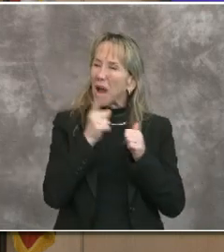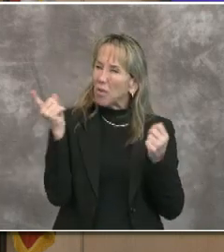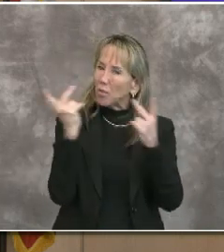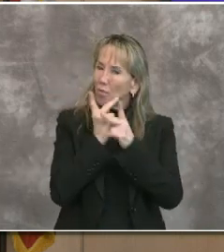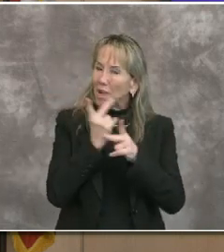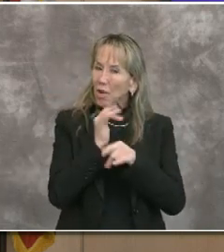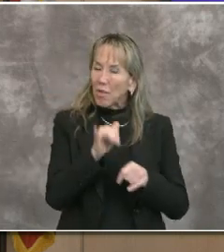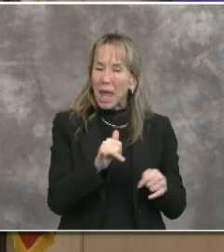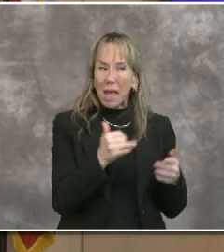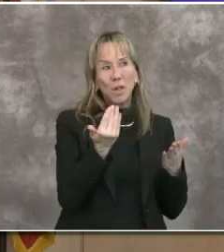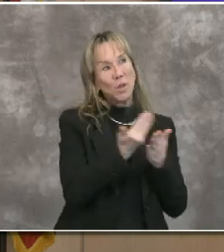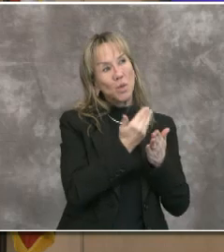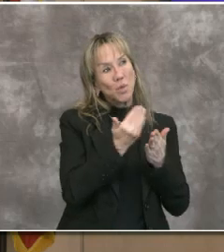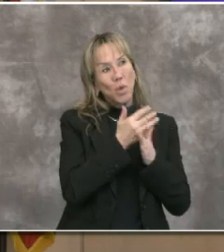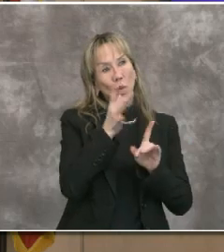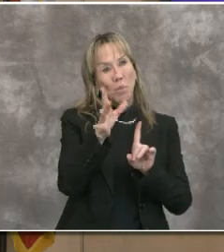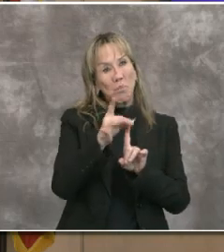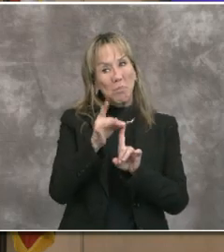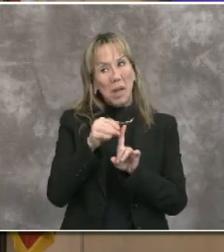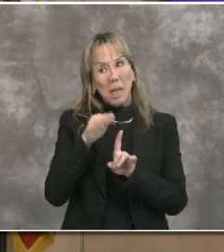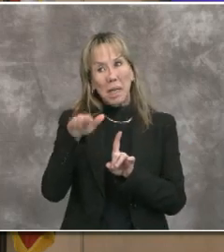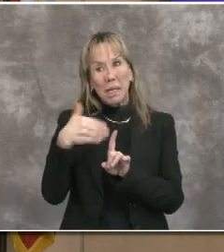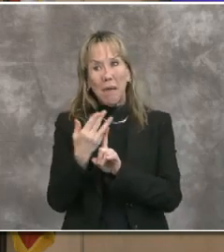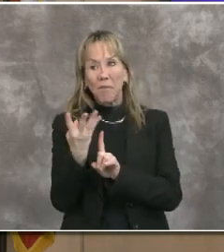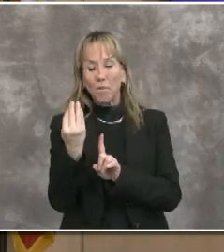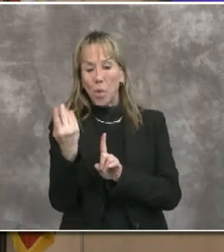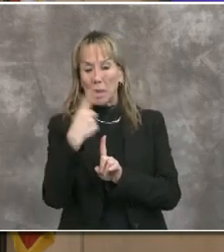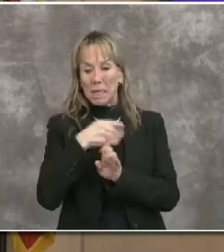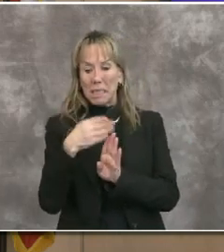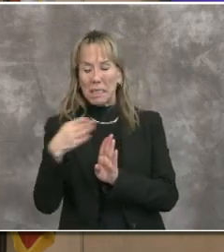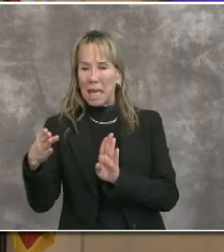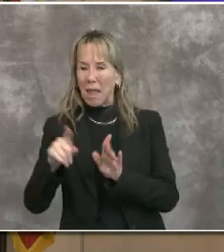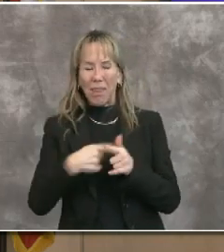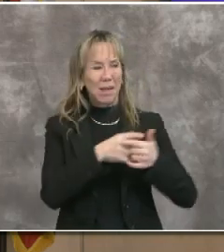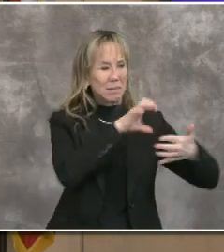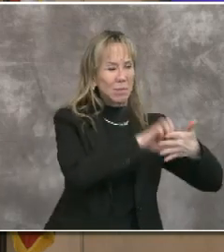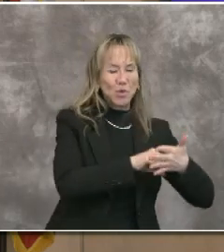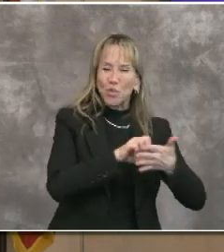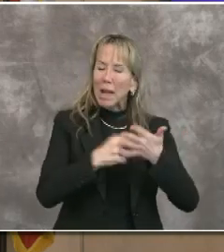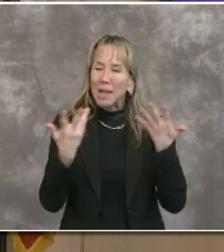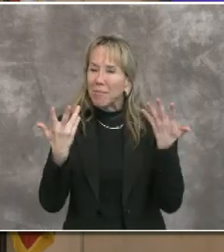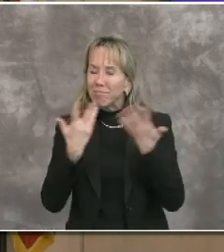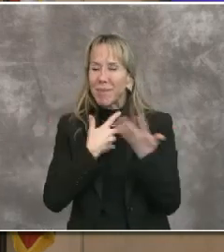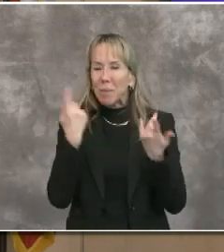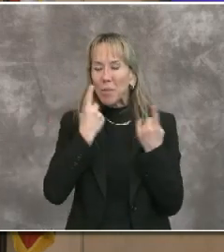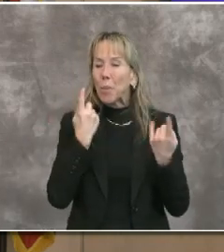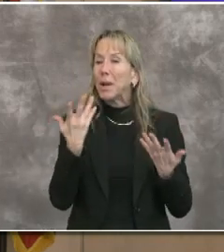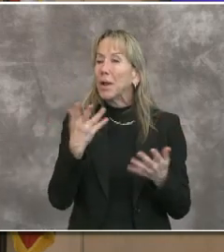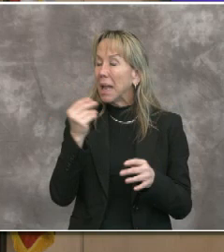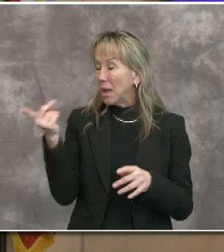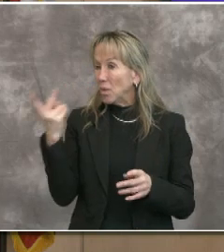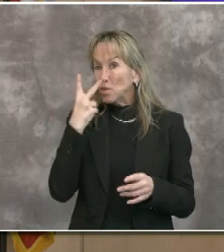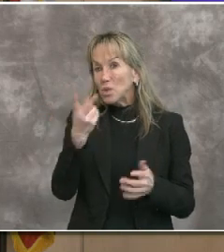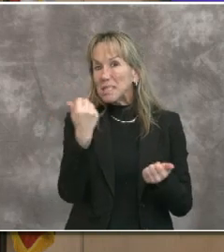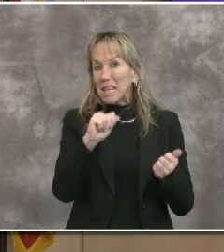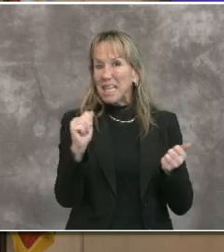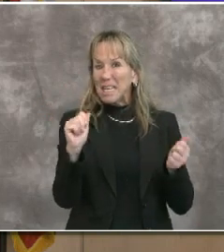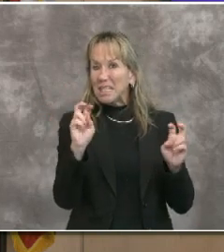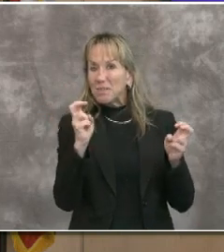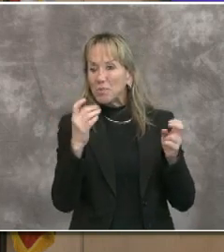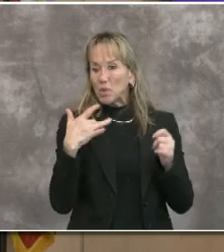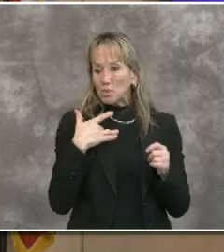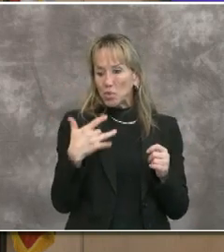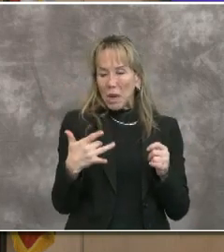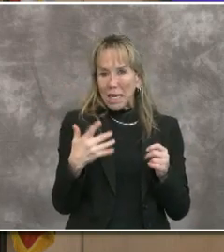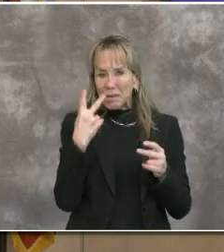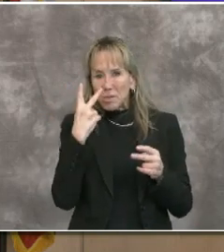and subtracting deaths? And is there any trend if you have a number that, or are